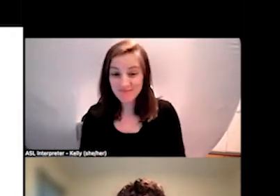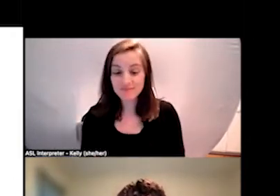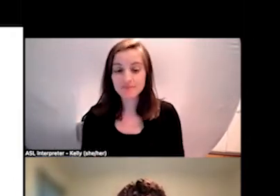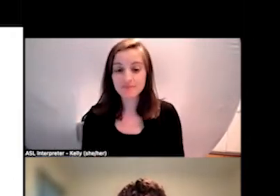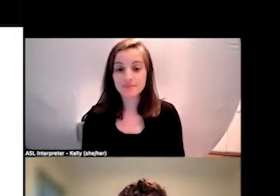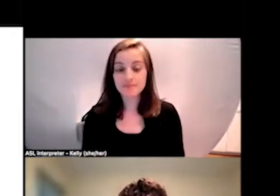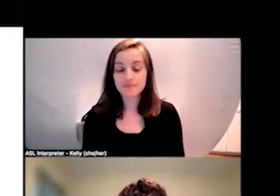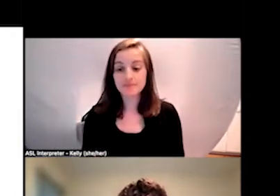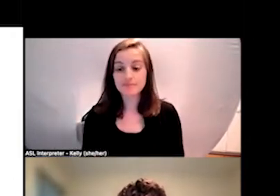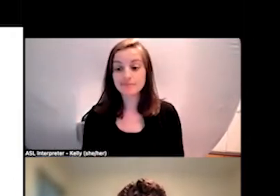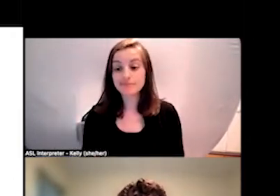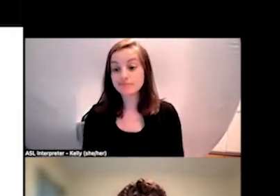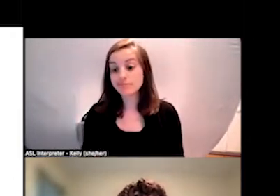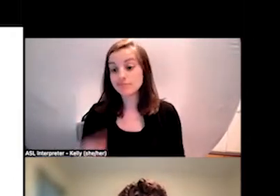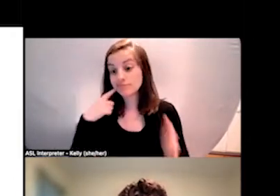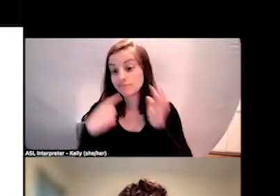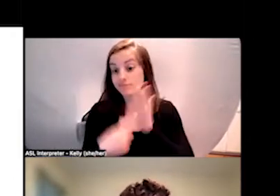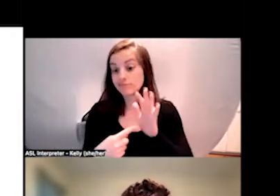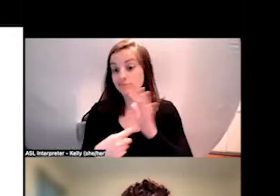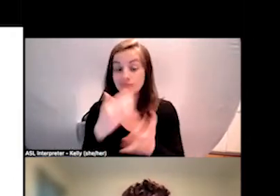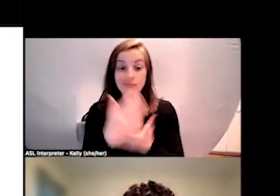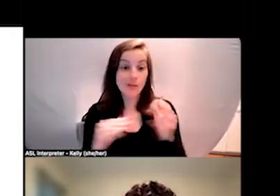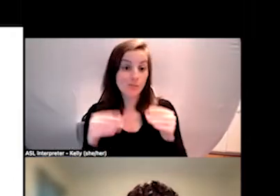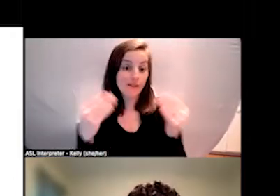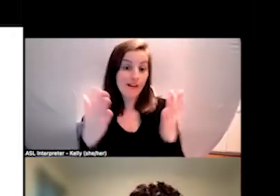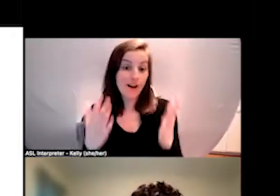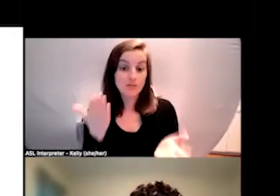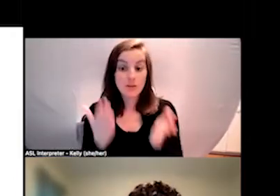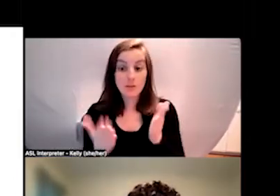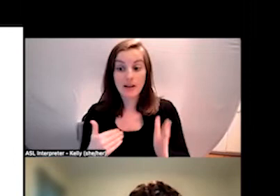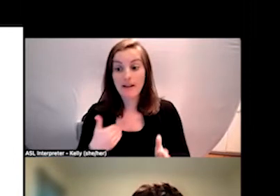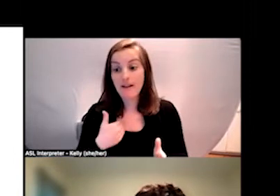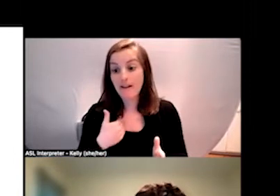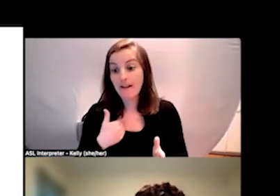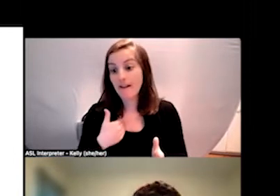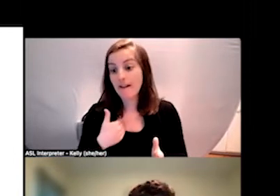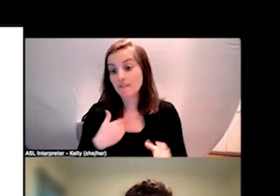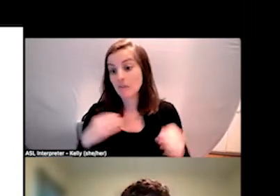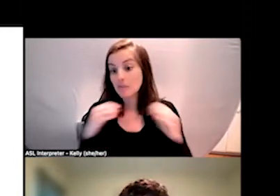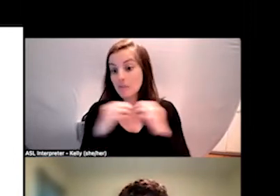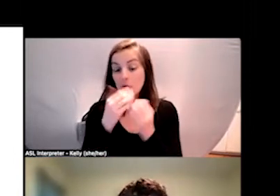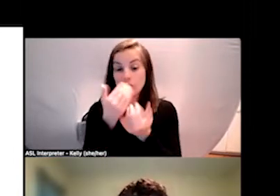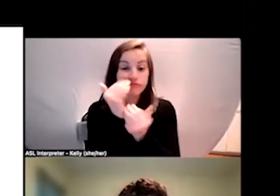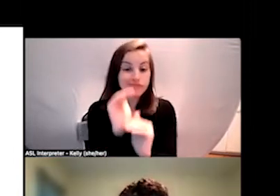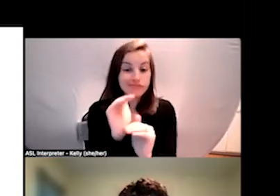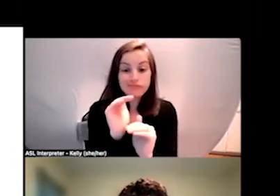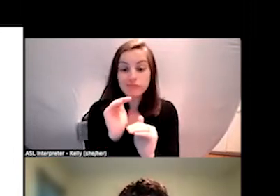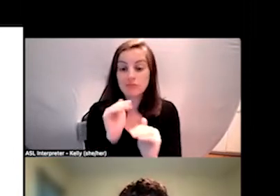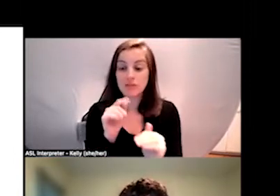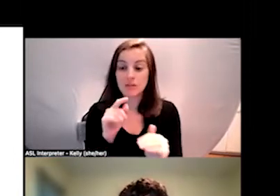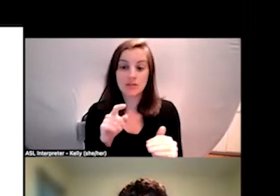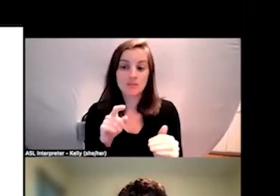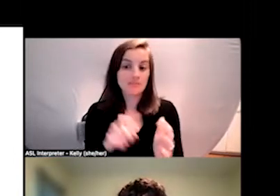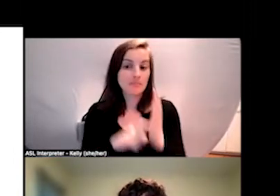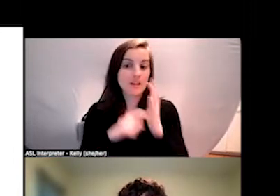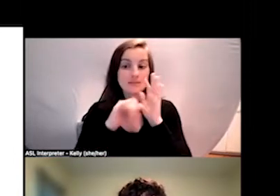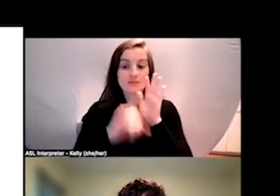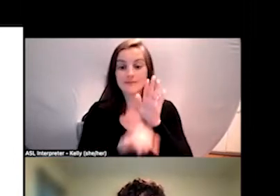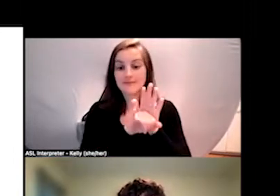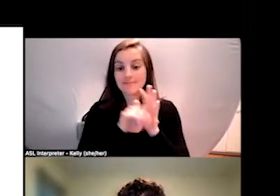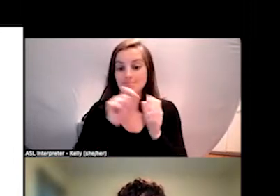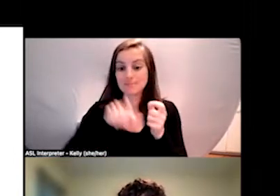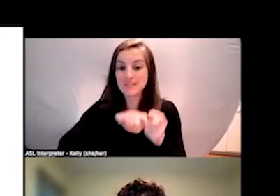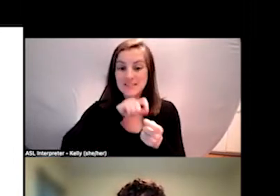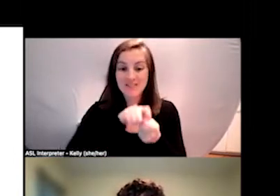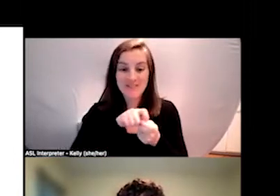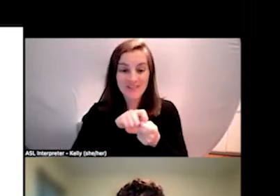who might end up being more restrictive about, oh, well, everyone has to identify this specific way in order to receive care. That